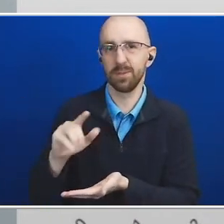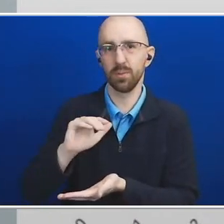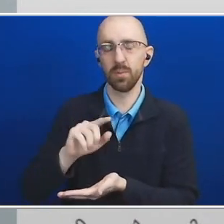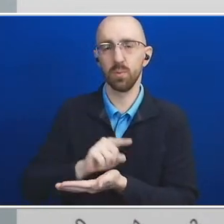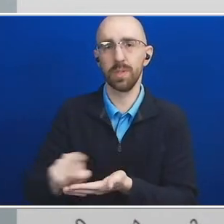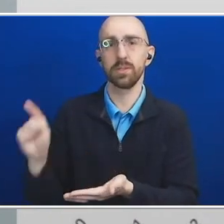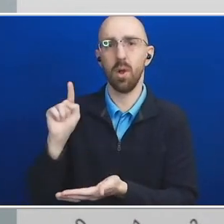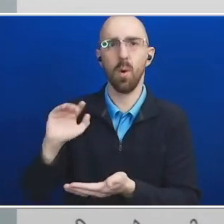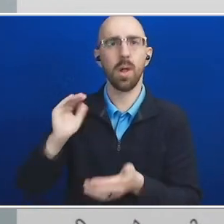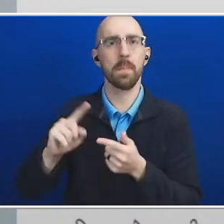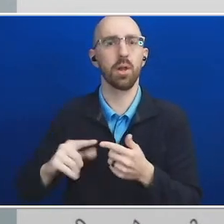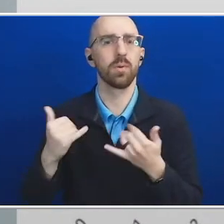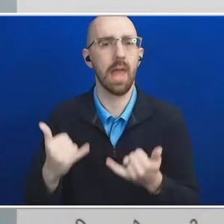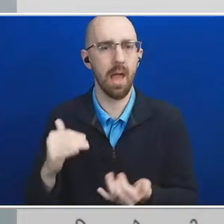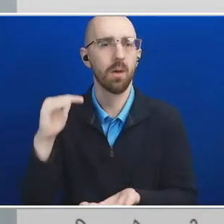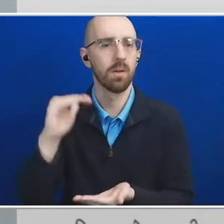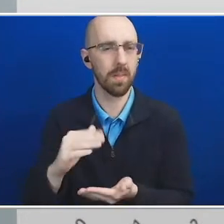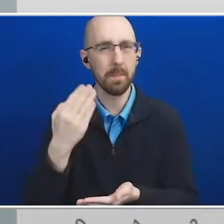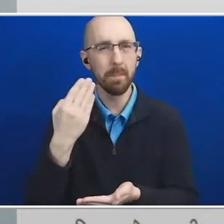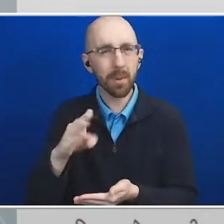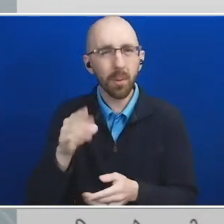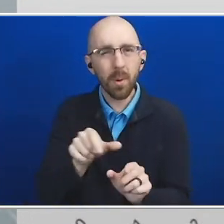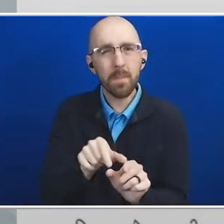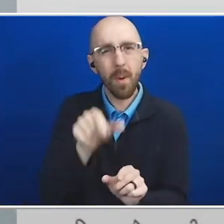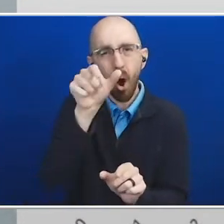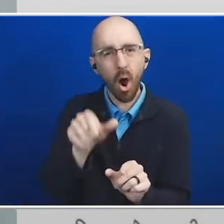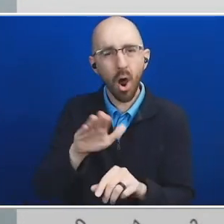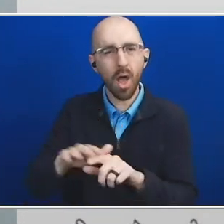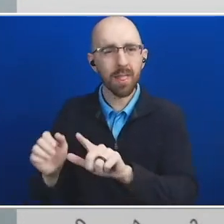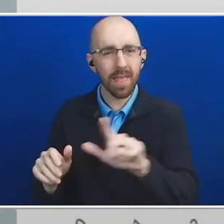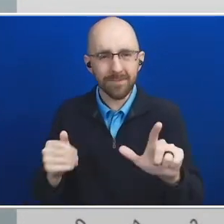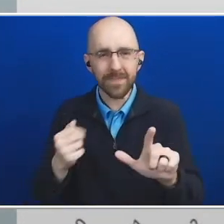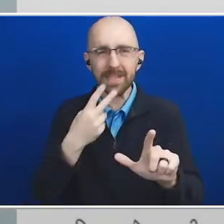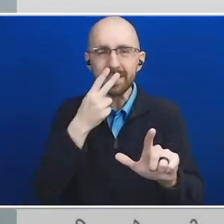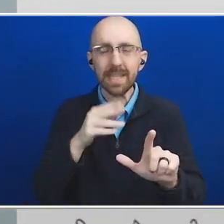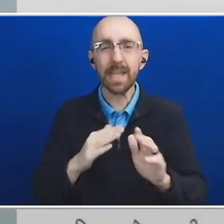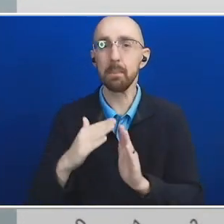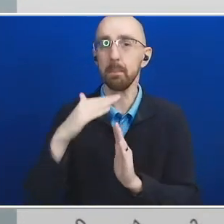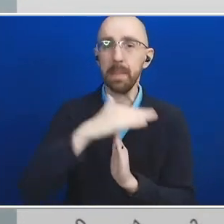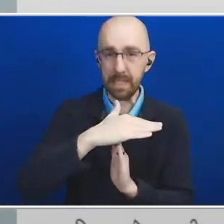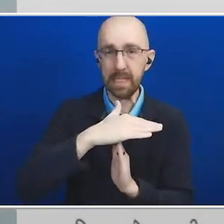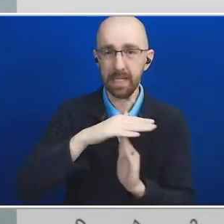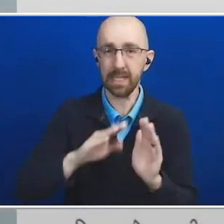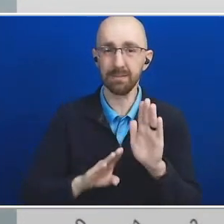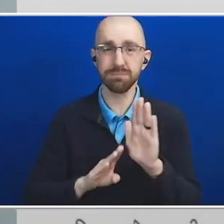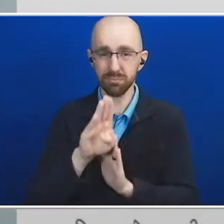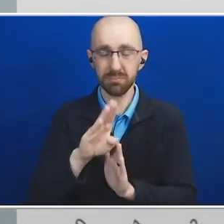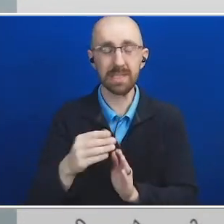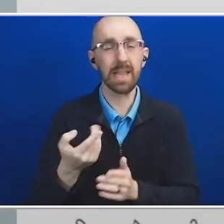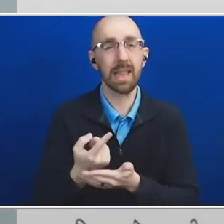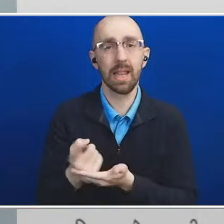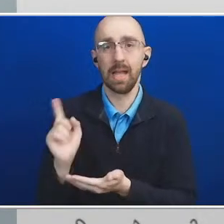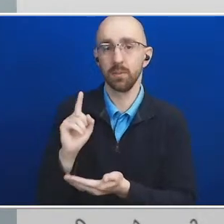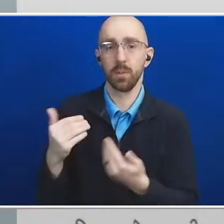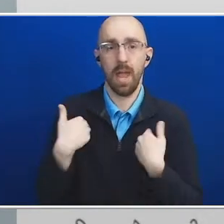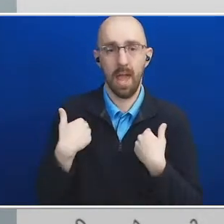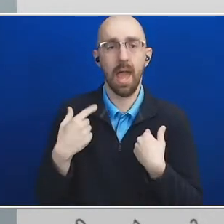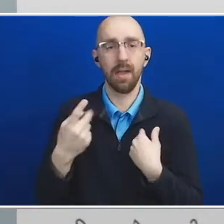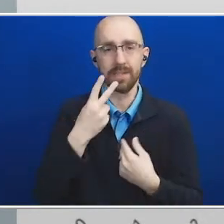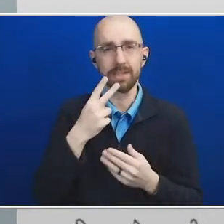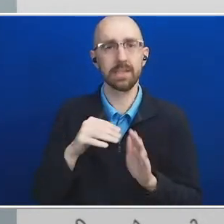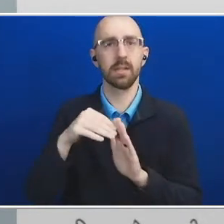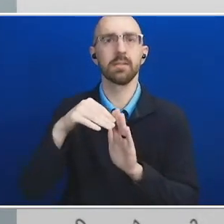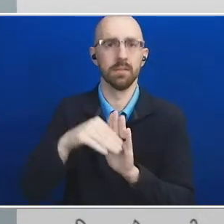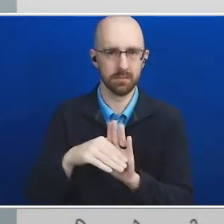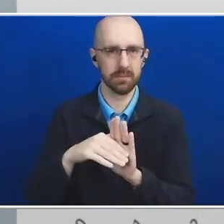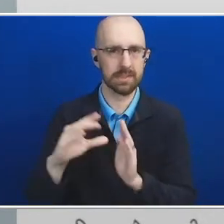there on the left hand side, you can see that peak, and for the last week that we have, we can see that it's a significant decrease in the number